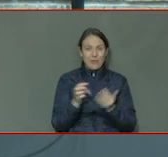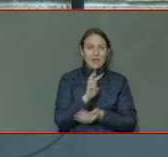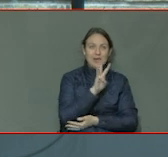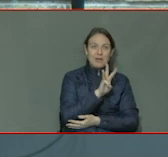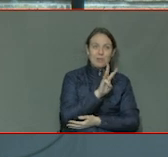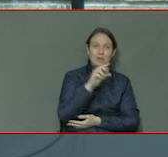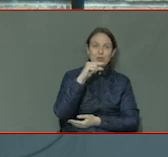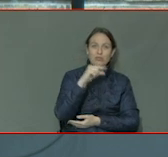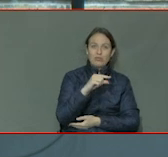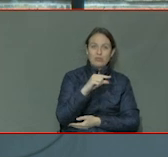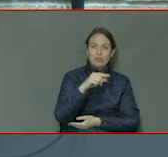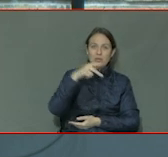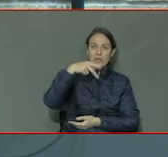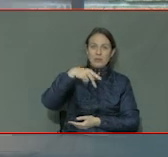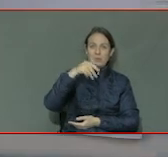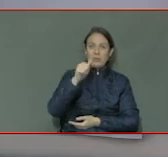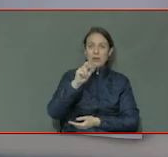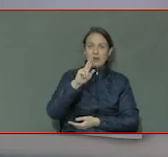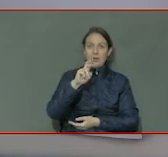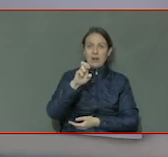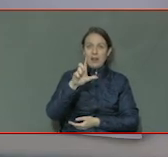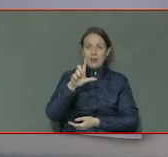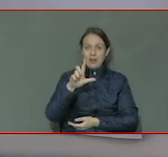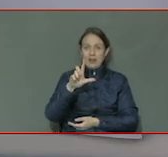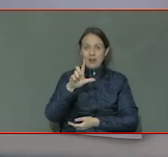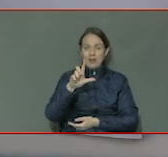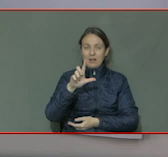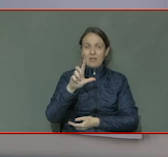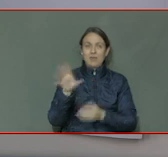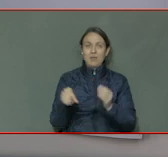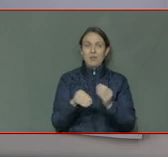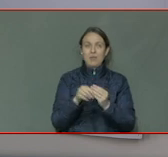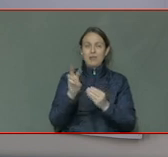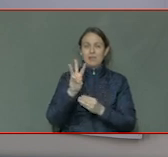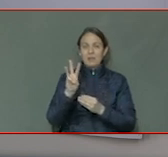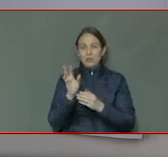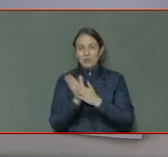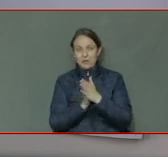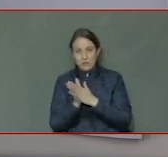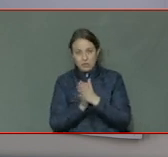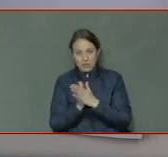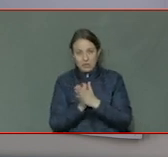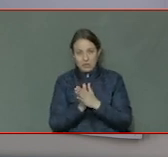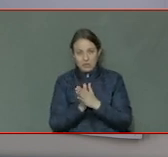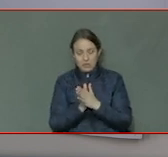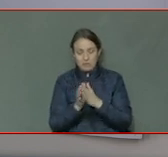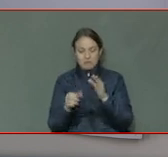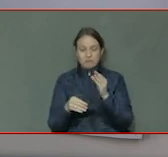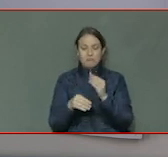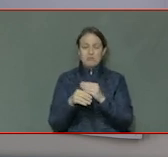WG parallel plus W friction plus